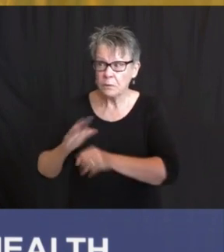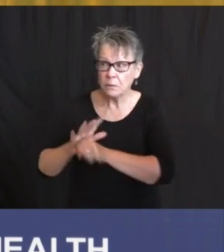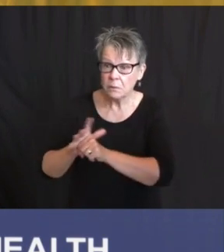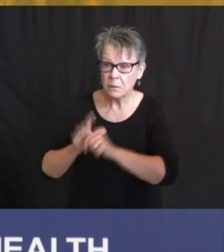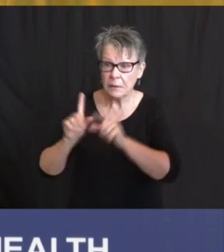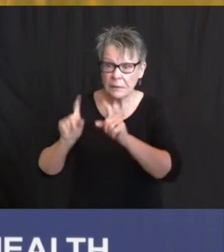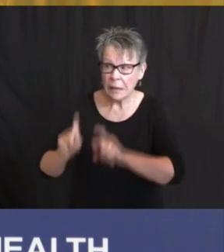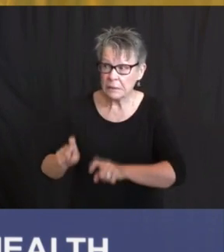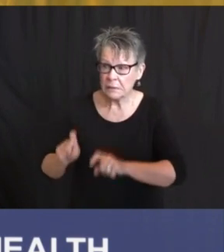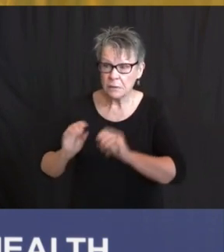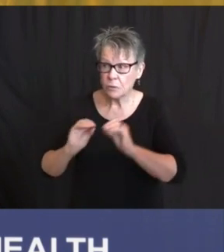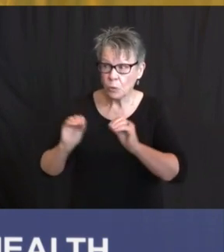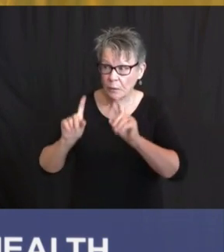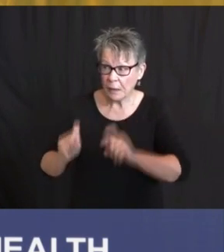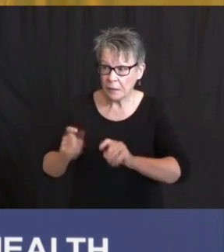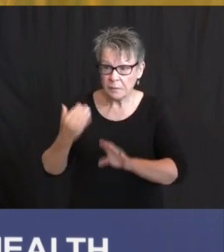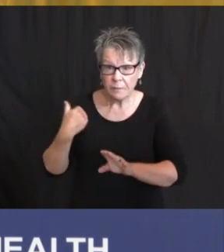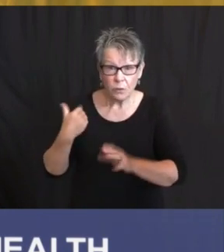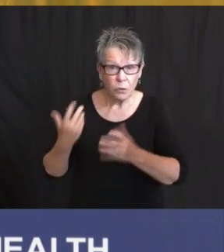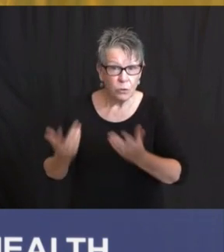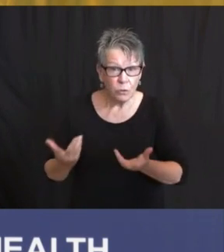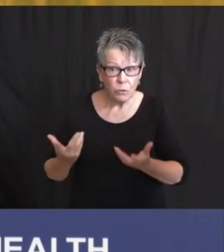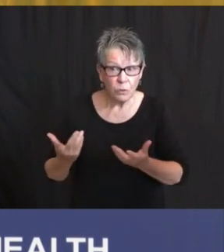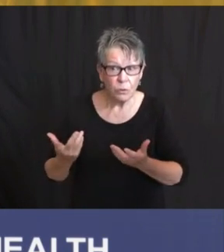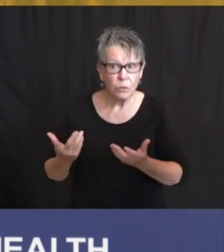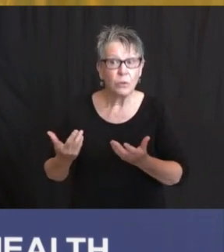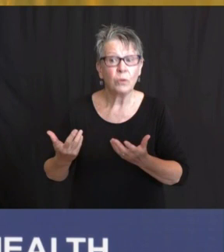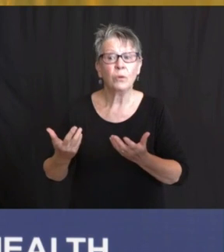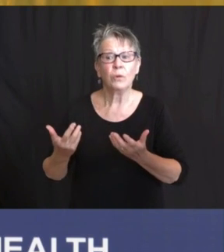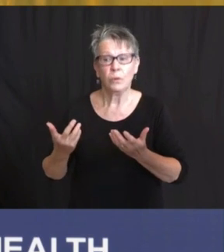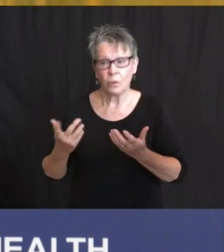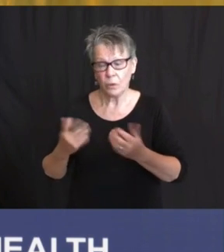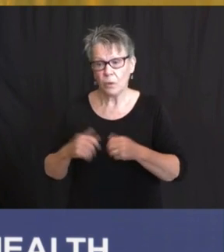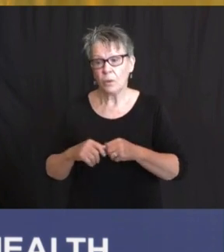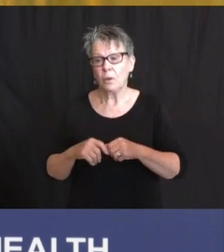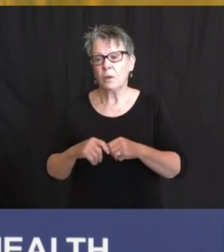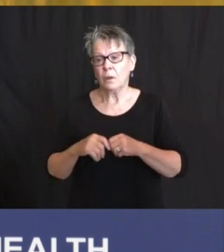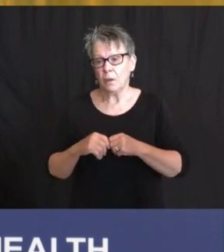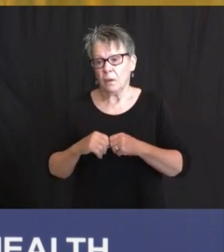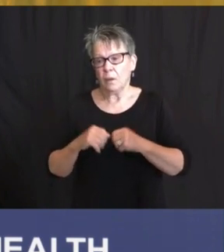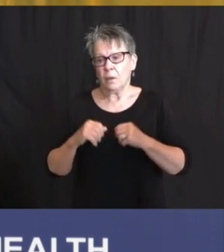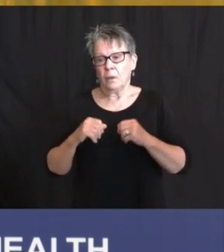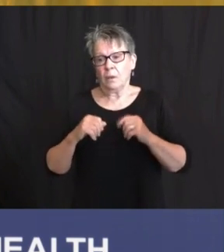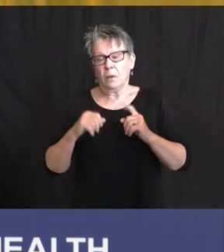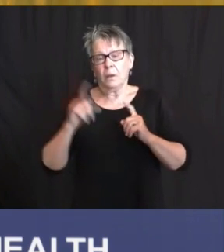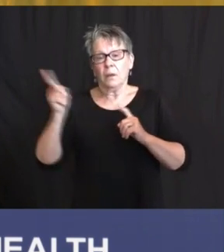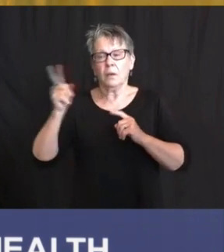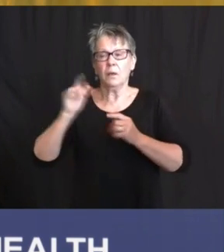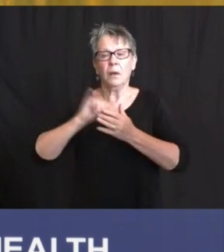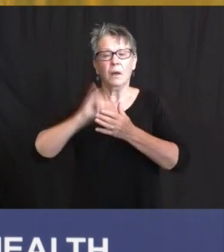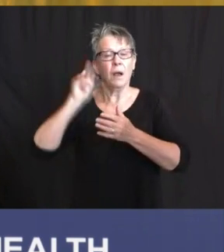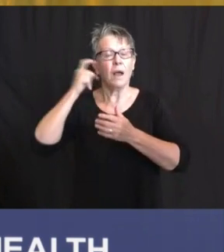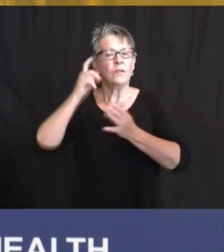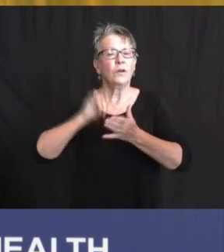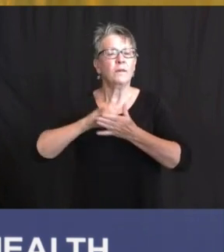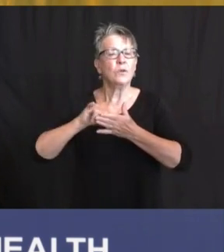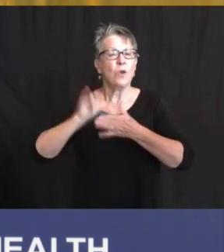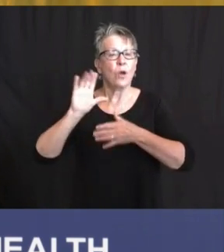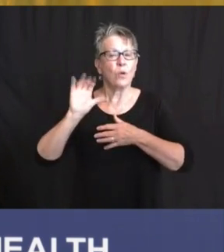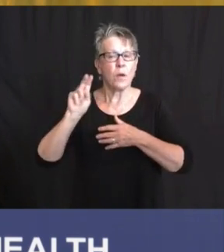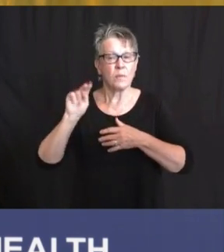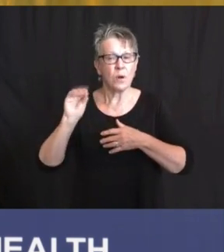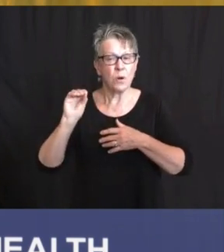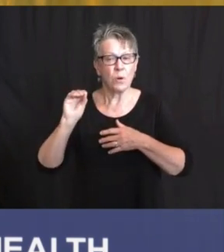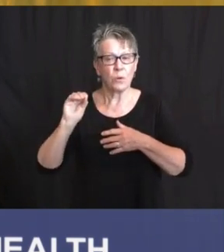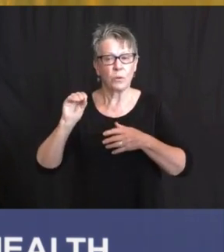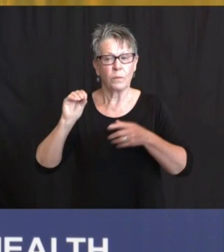I admire what Governor Cuomo has done with Juneteenth. I think we need legislation, but I admire it. We're going to make a big deal